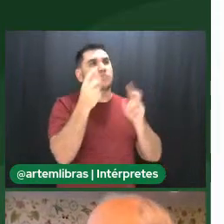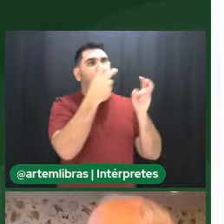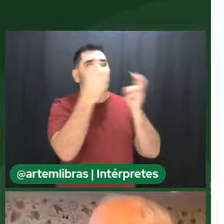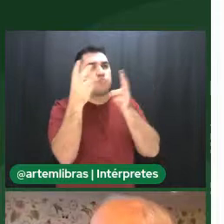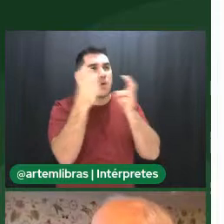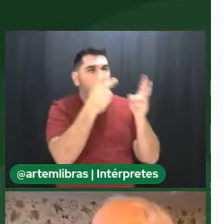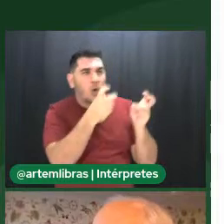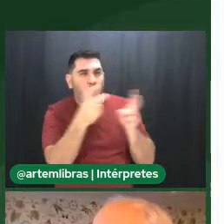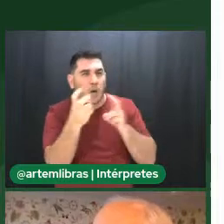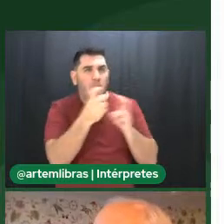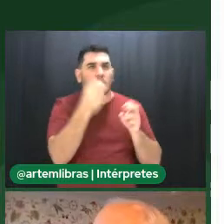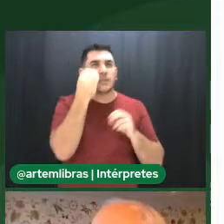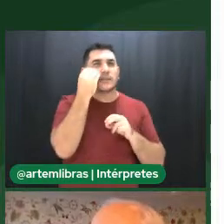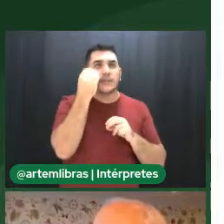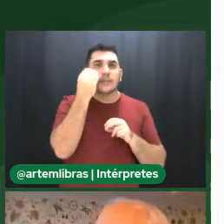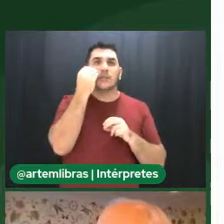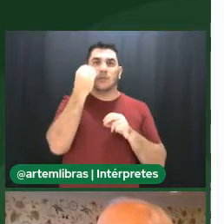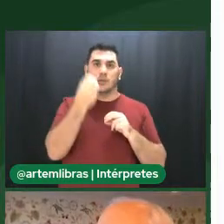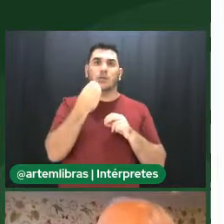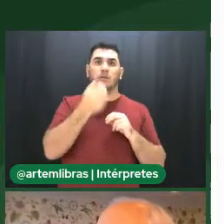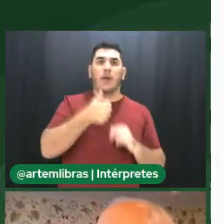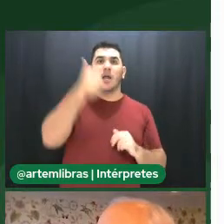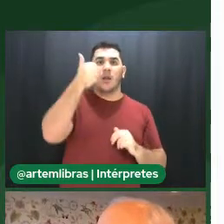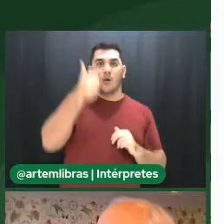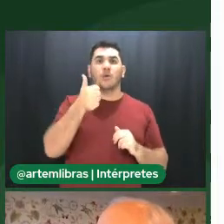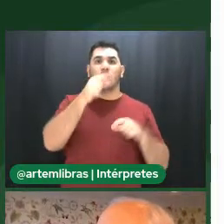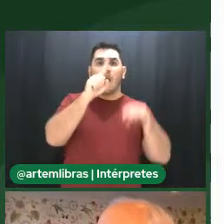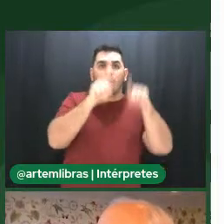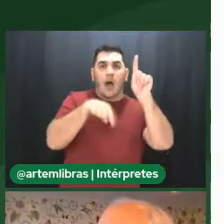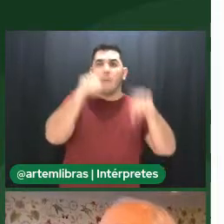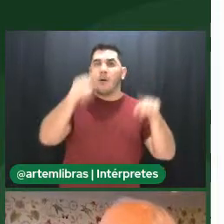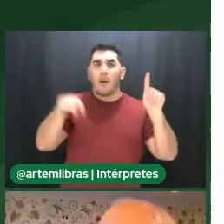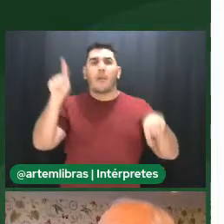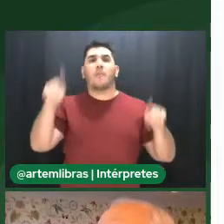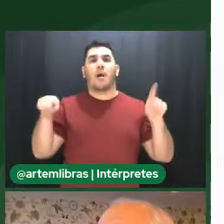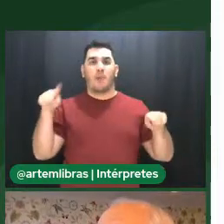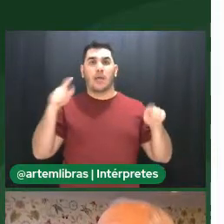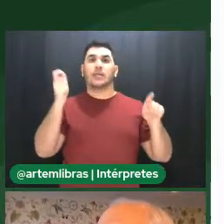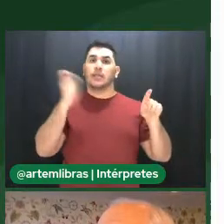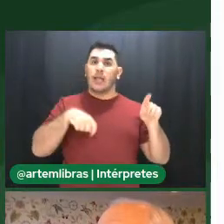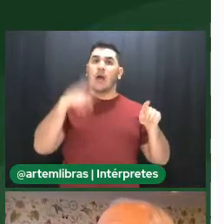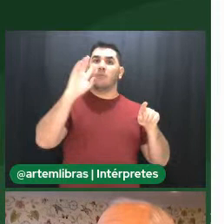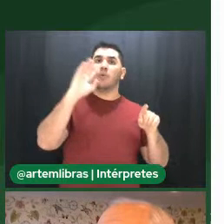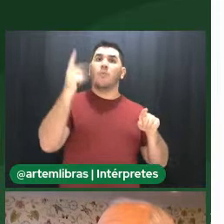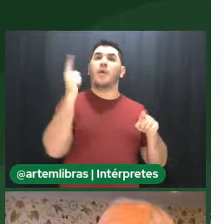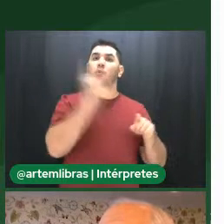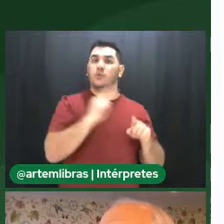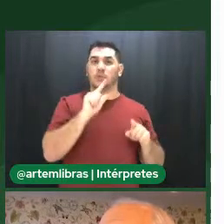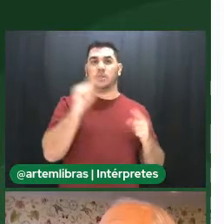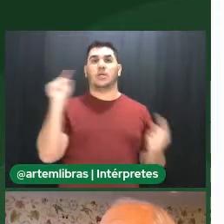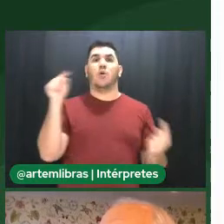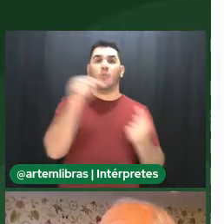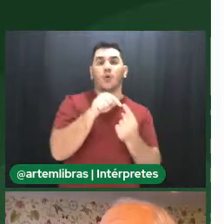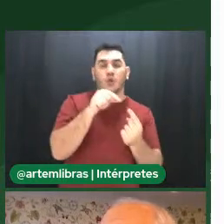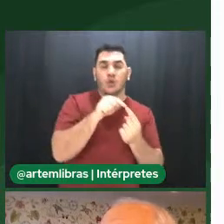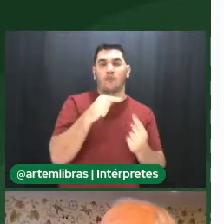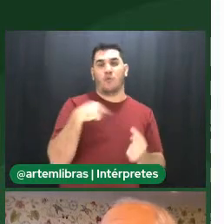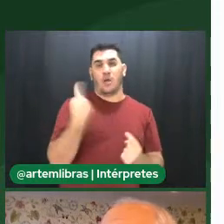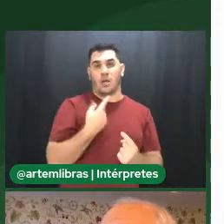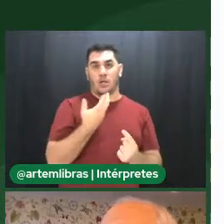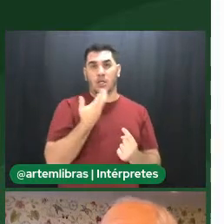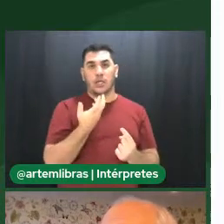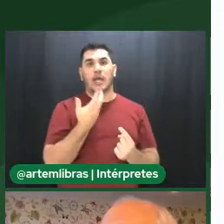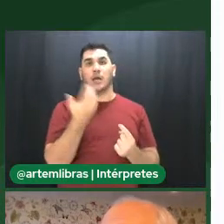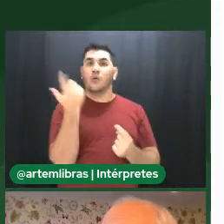any decision. And you can see what your current score is and why you didn't get approval. And as you move